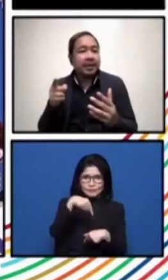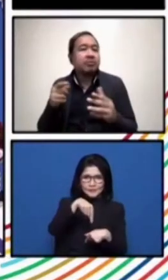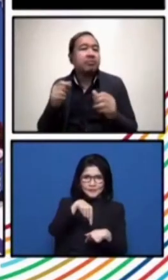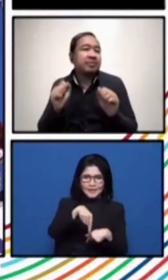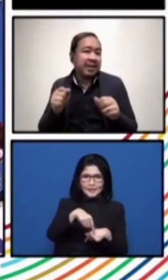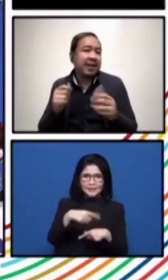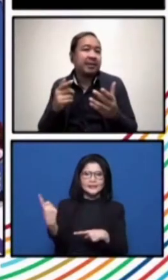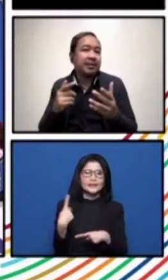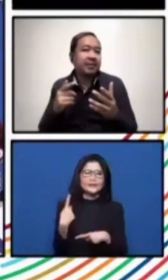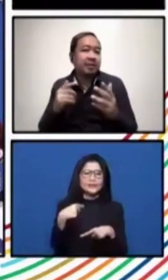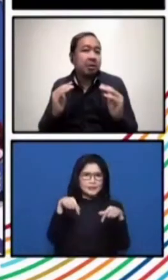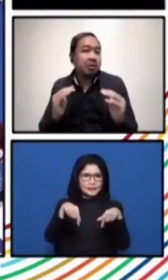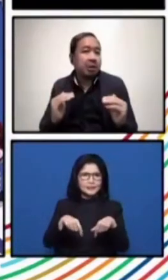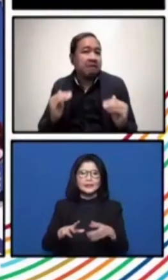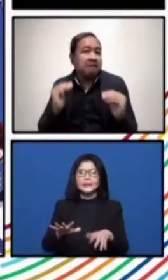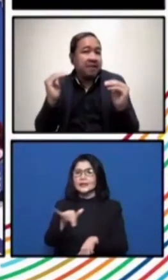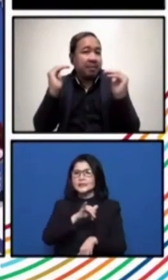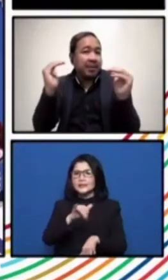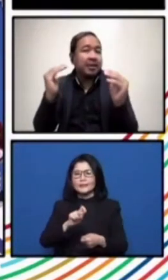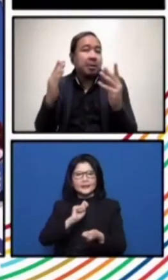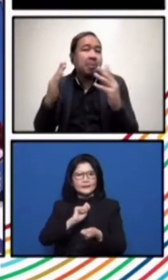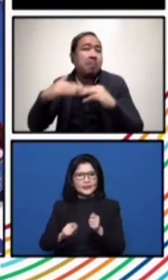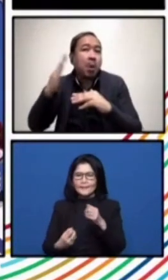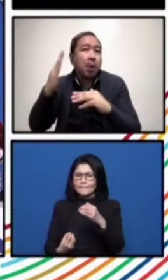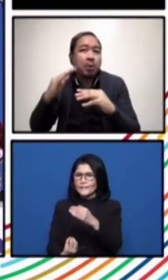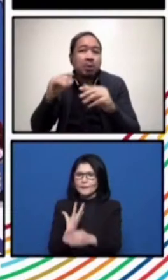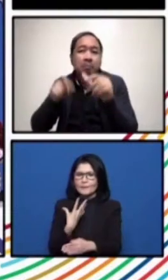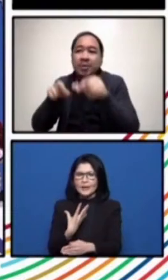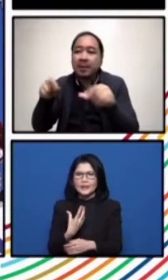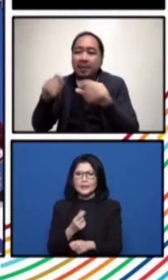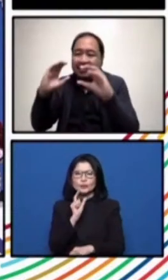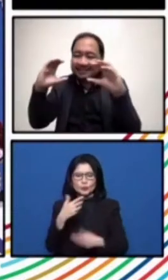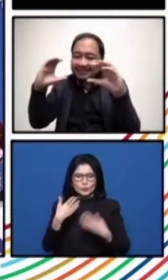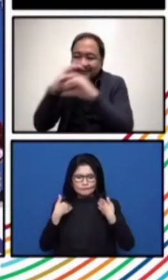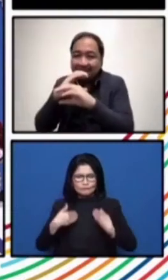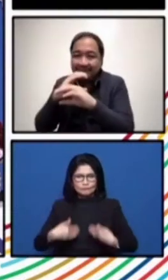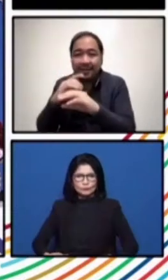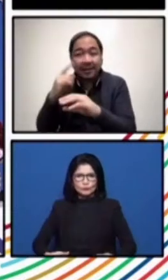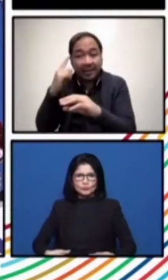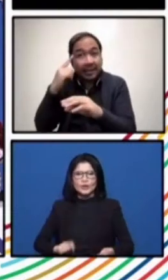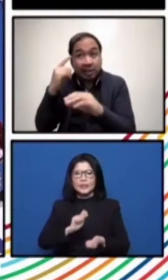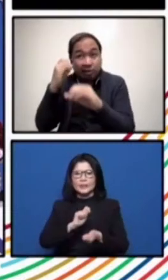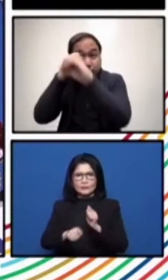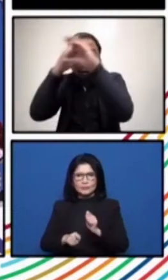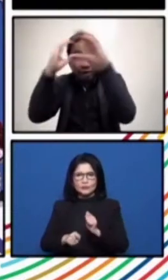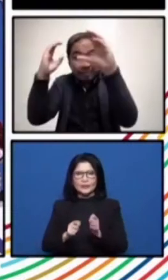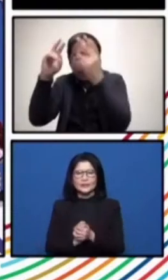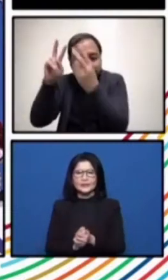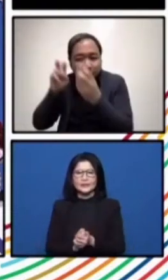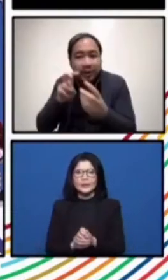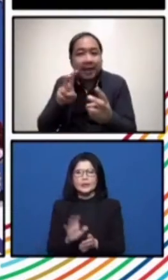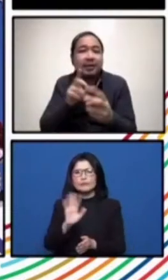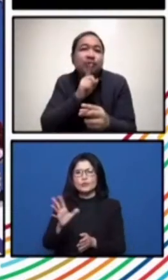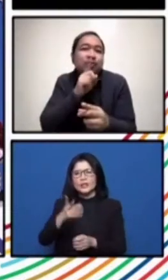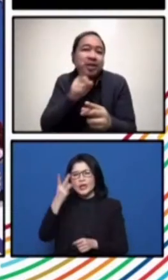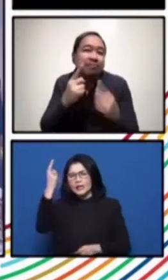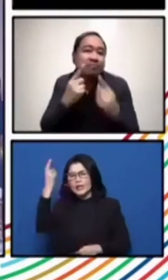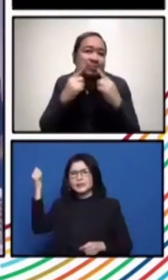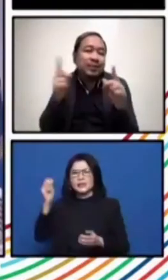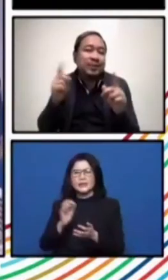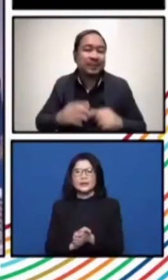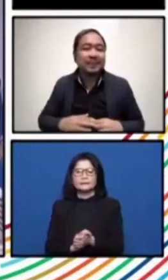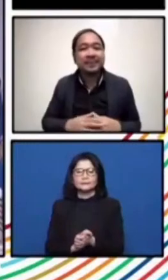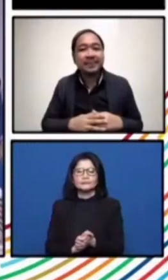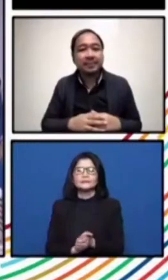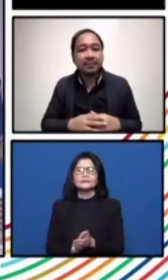development that we are talking about as a reality and it's not just a dream thank you thank you thank